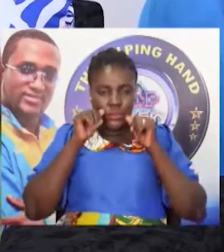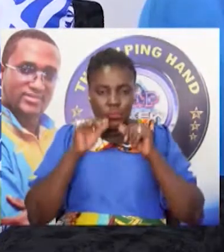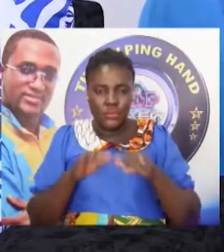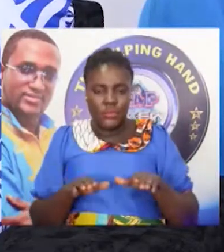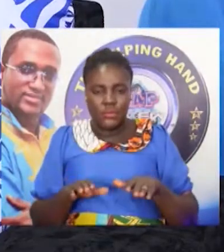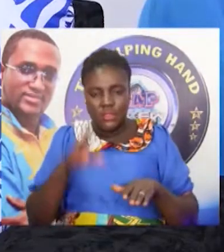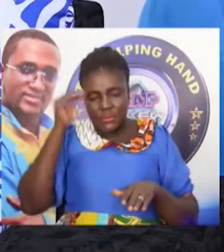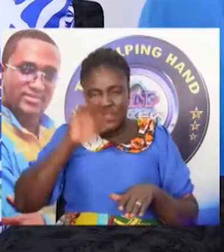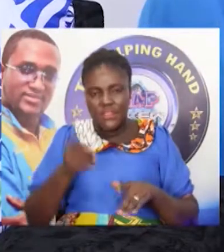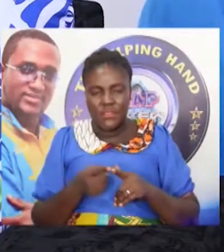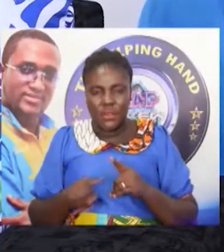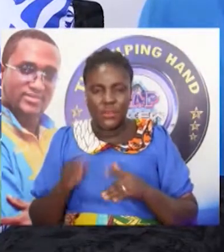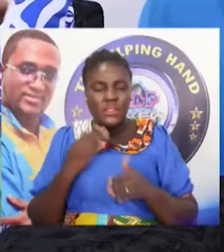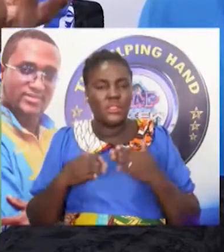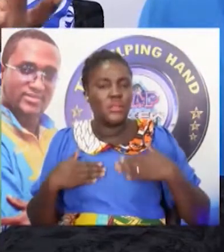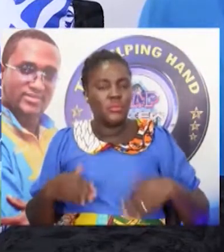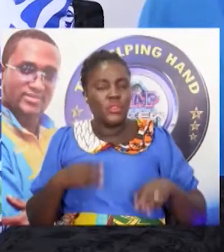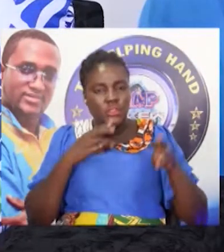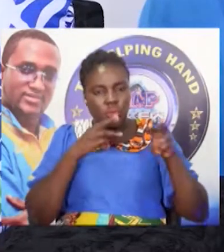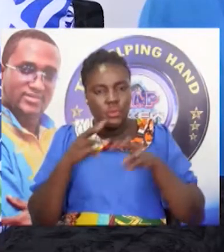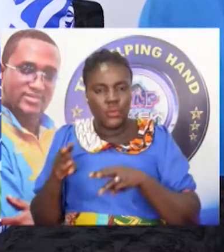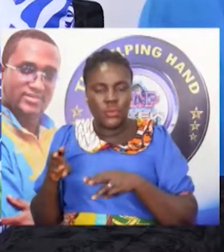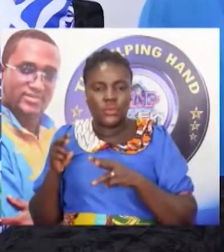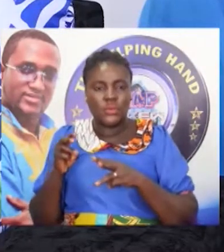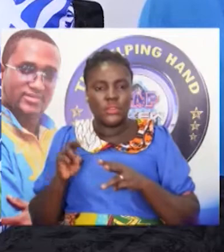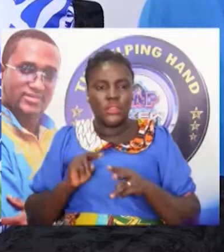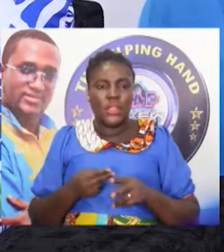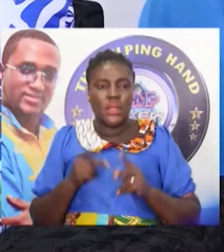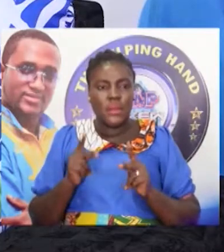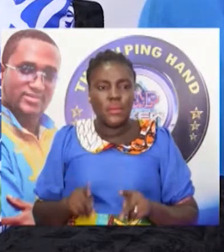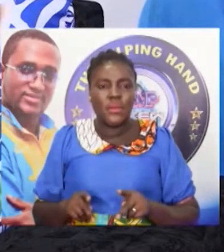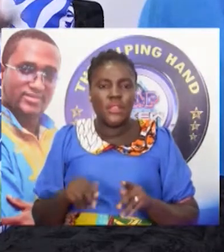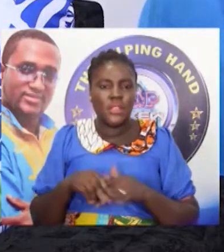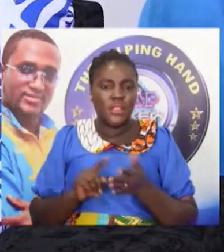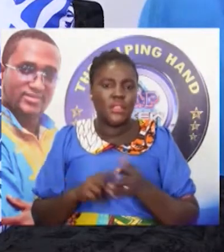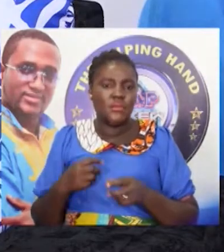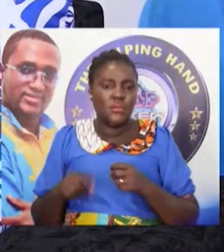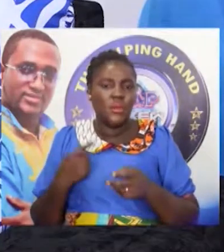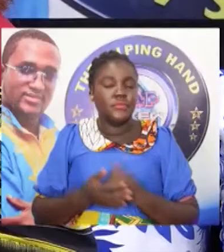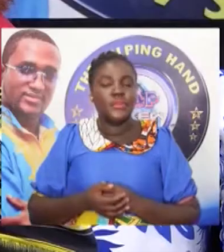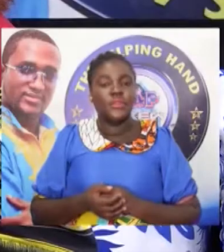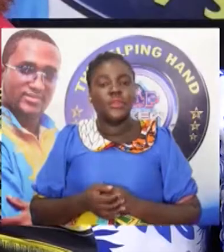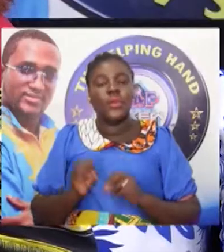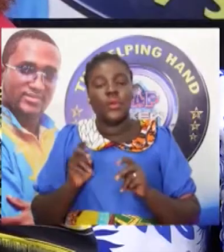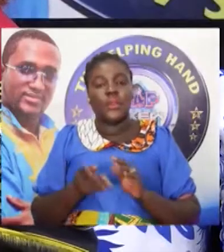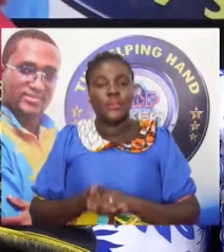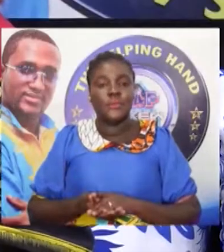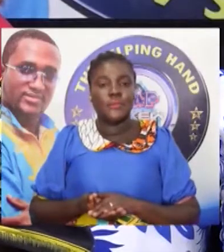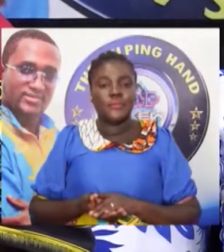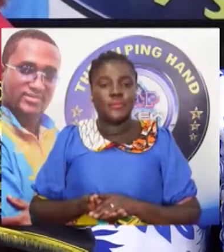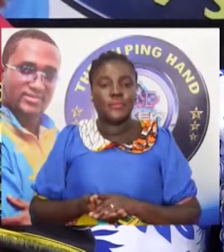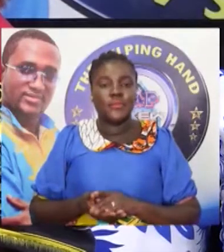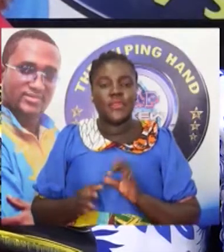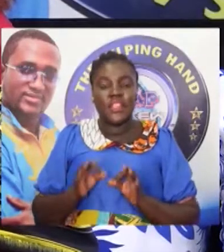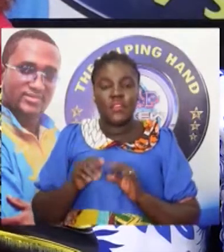If somebody is watching us and the person possibly is in a situation like that, mm-hmm. what advice would you give them? Okay. Let's